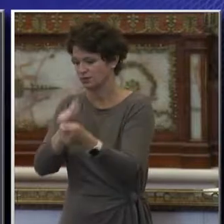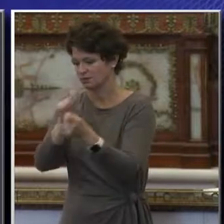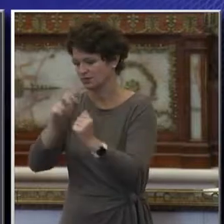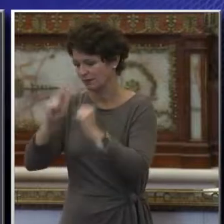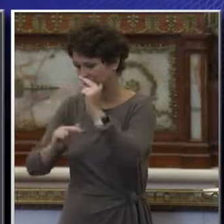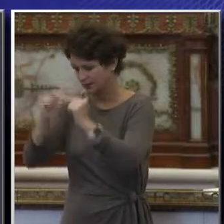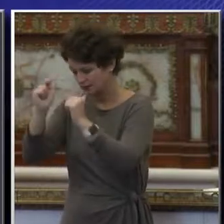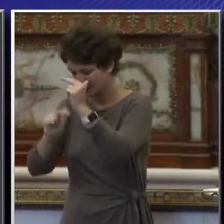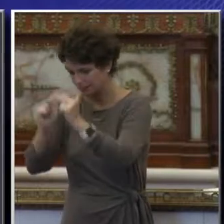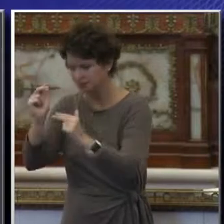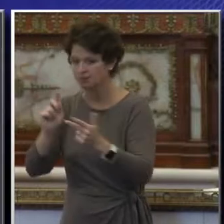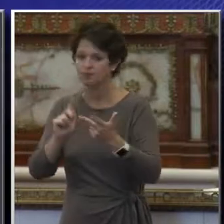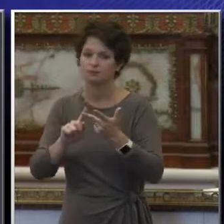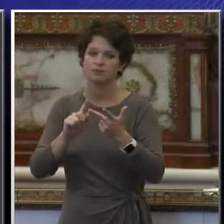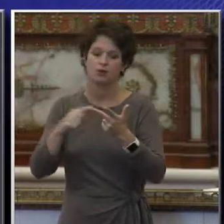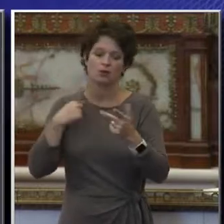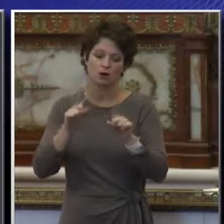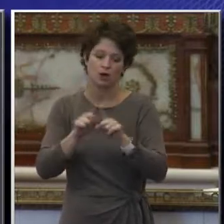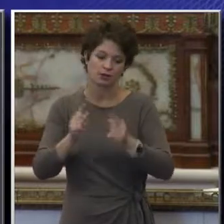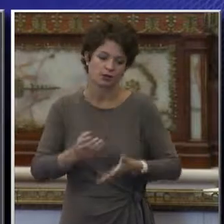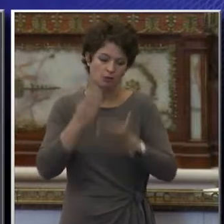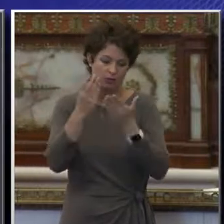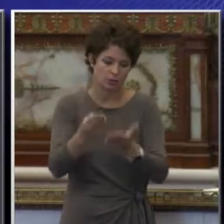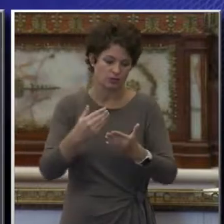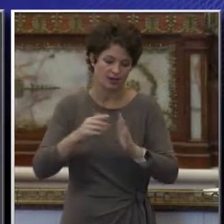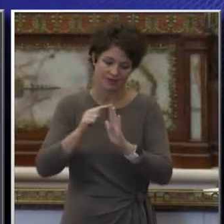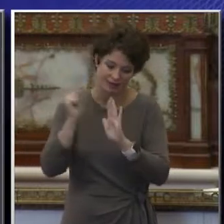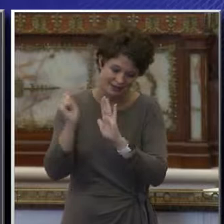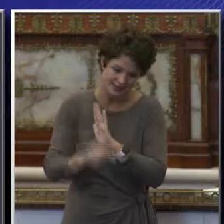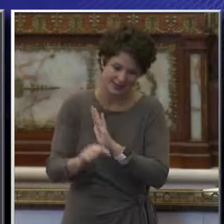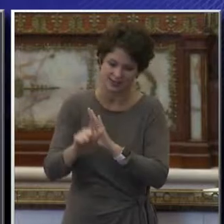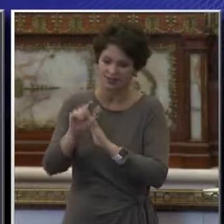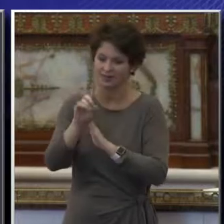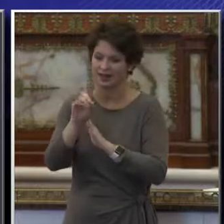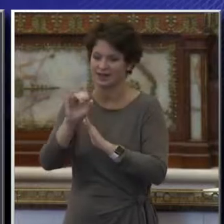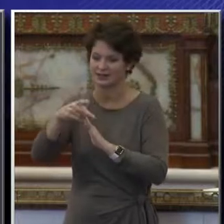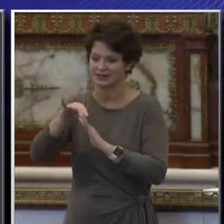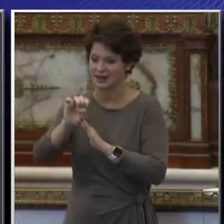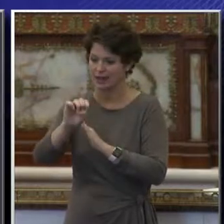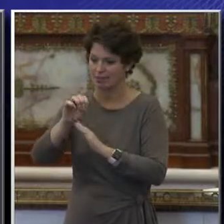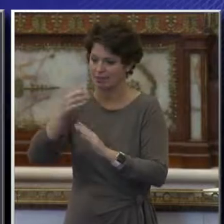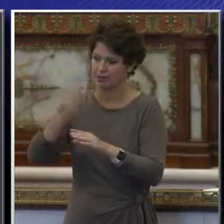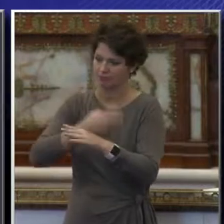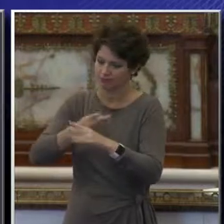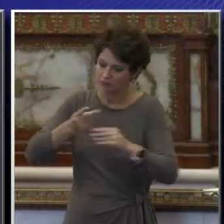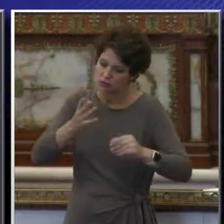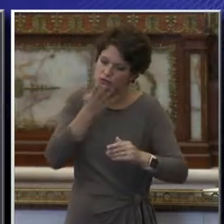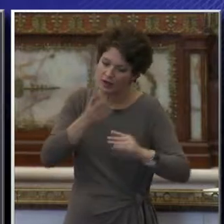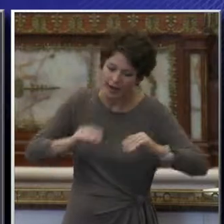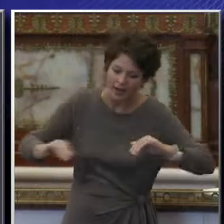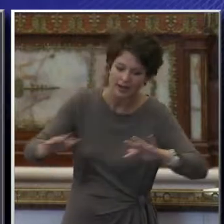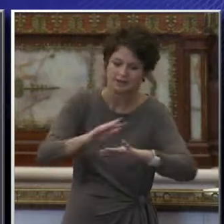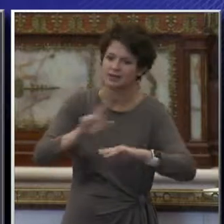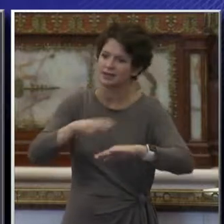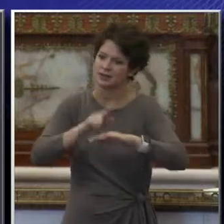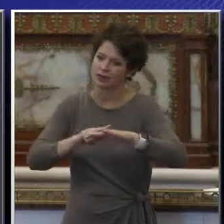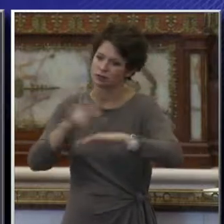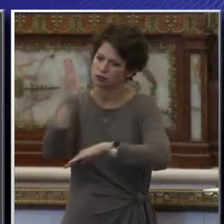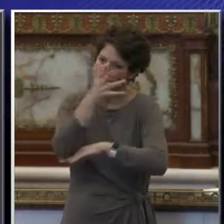buildings. We're also looking and proposing to do an extensive landscape plan, specifically naturalized